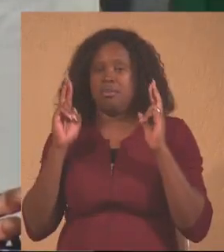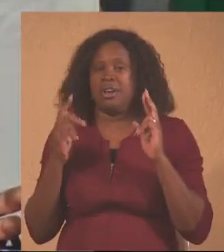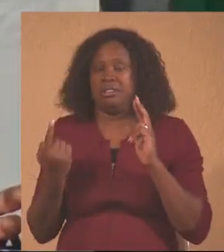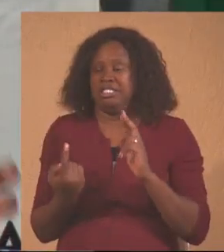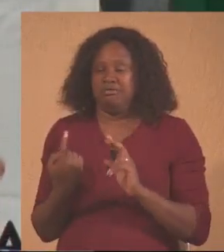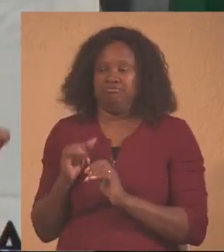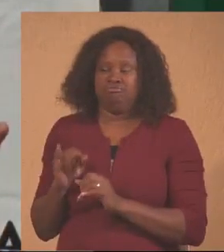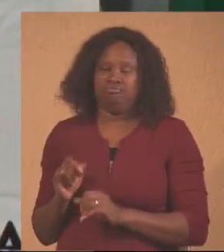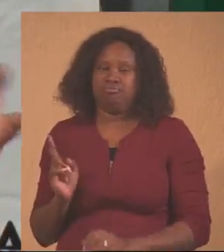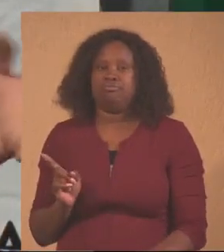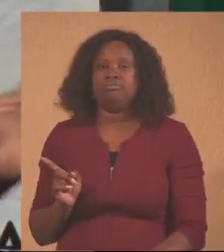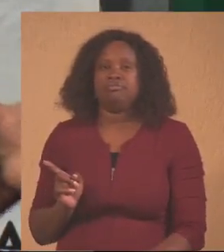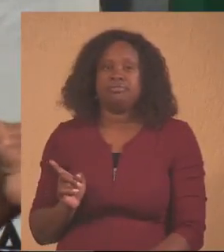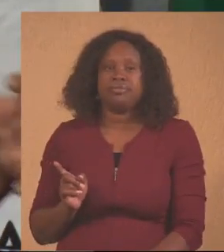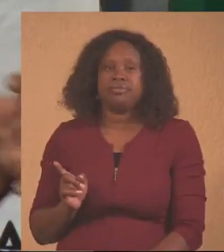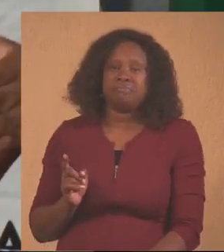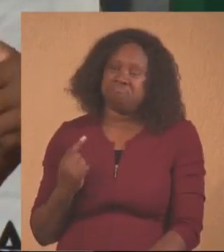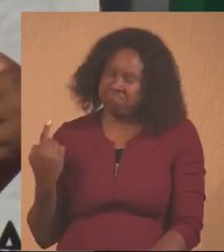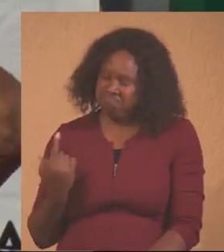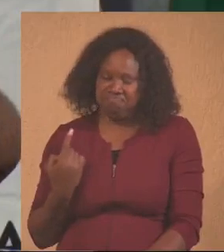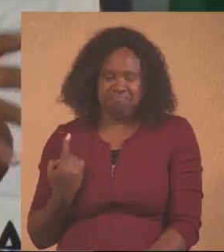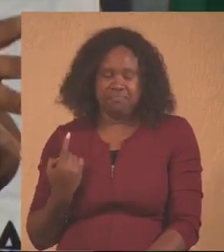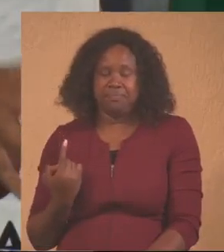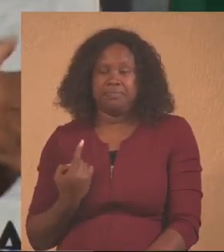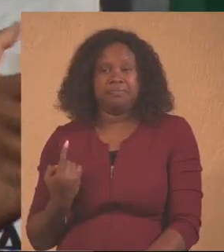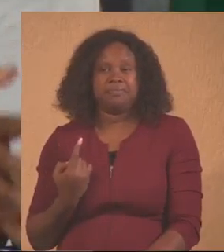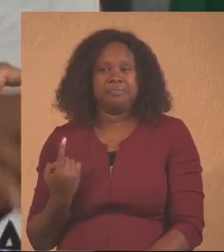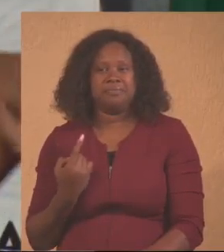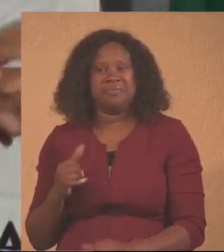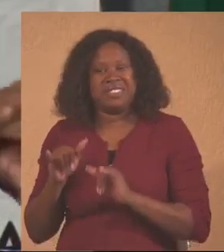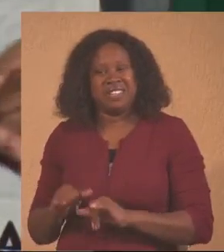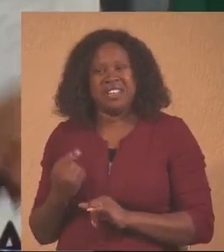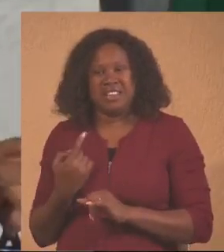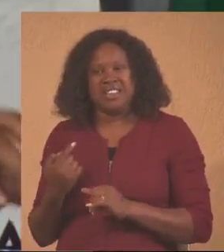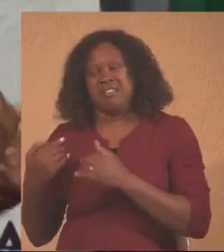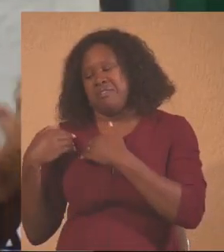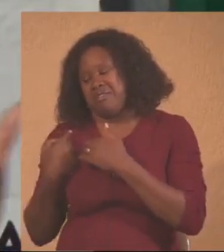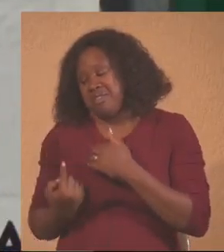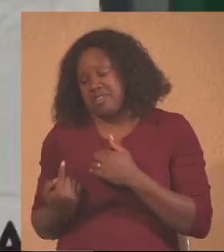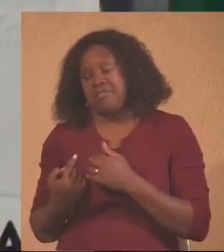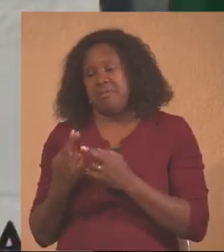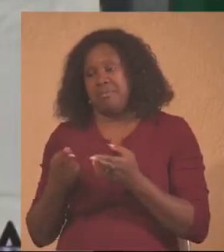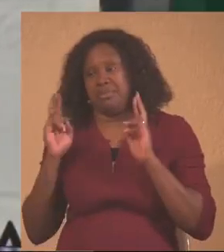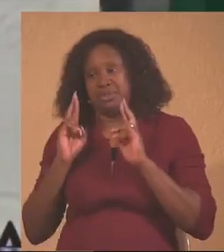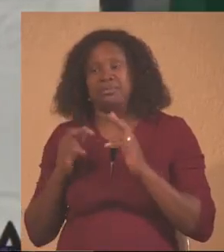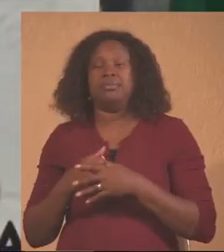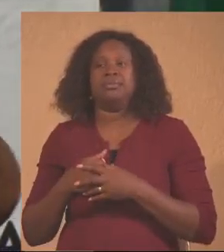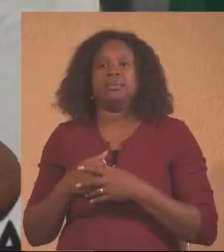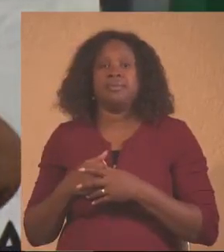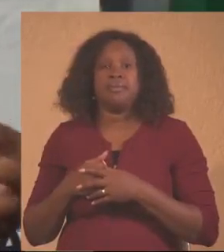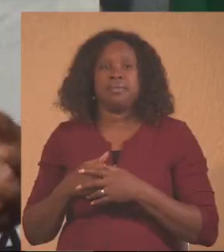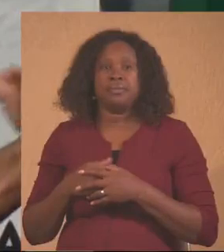self-contained. So, and then you take care of yourself in the room. And when it comes